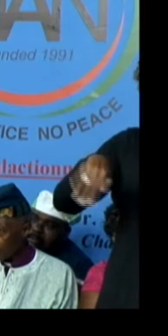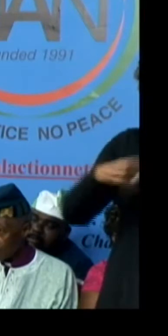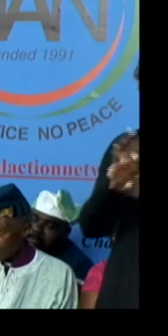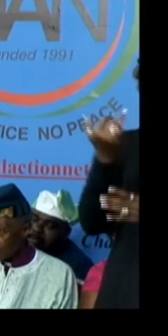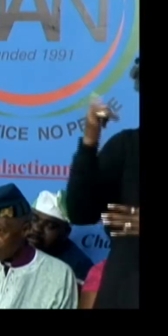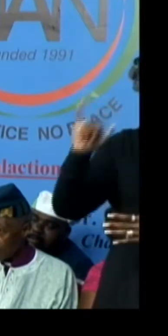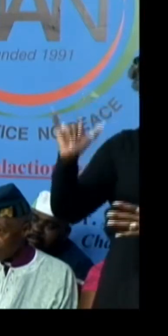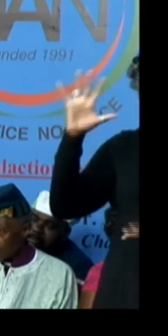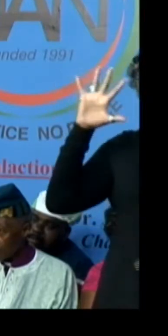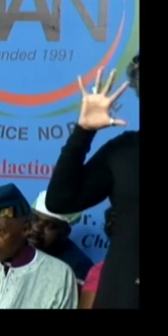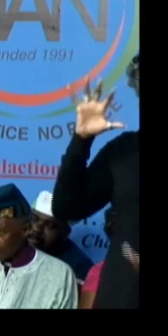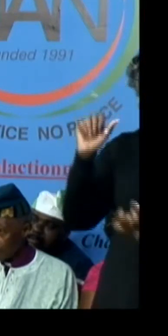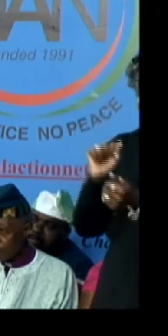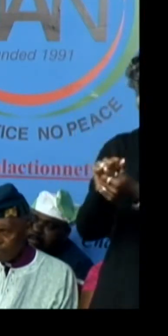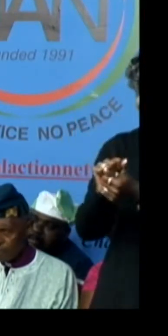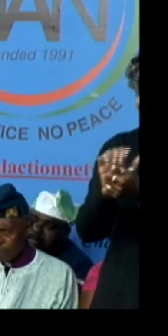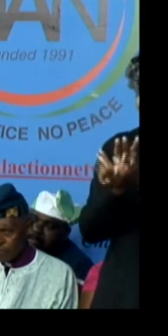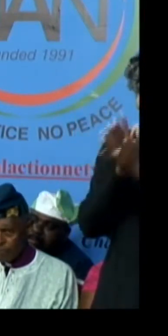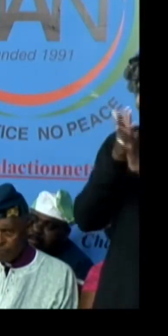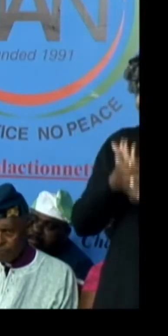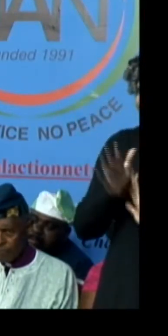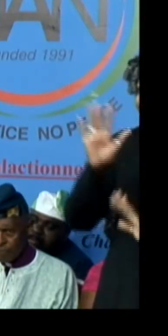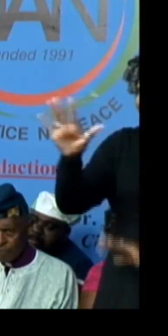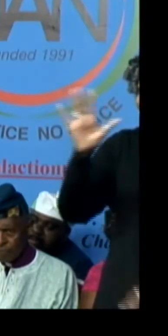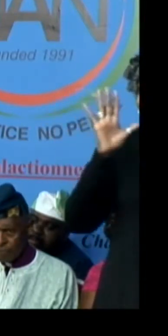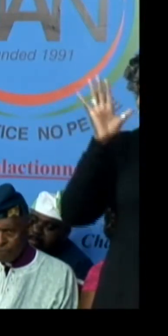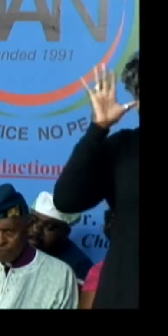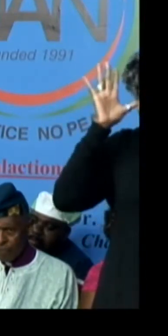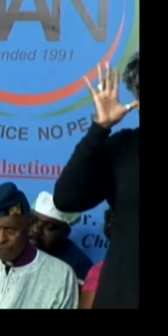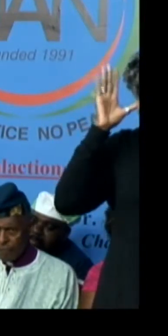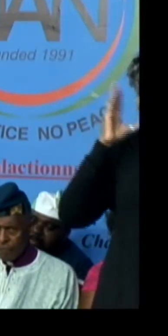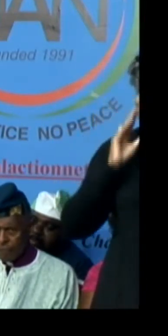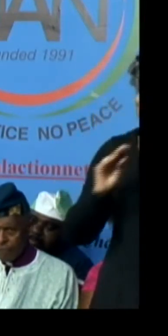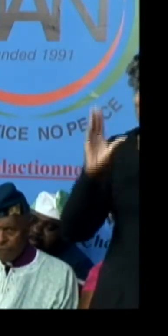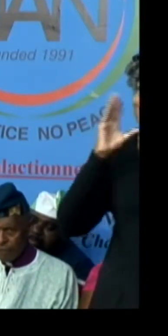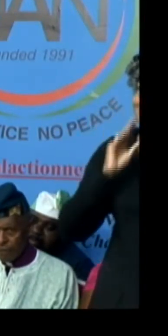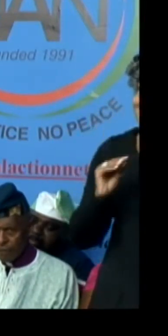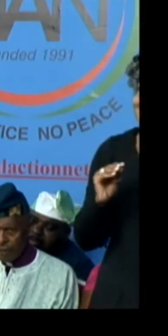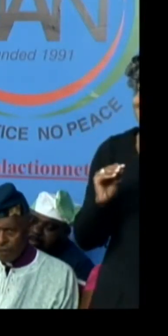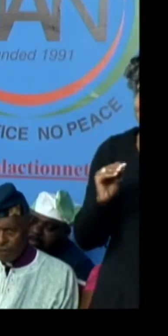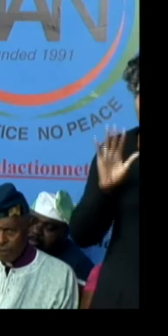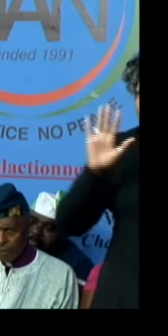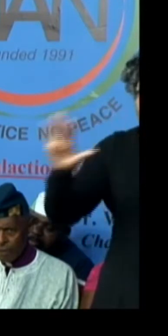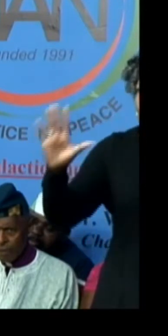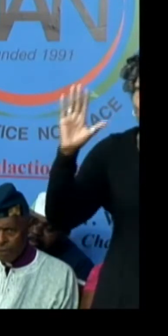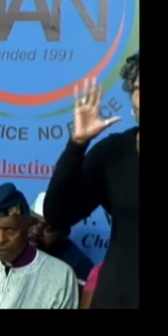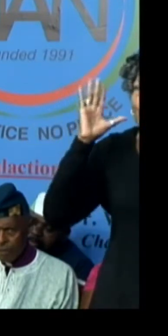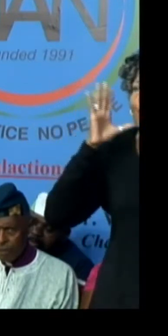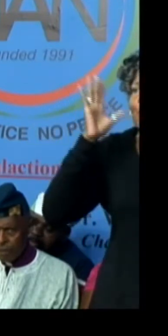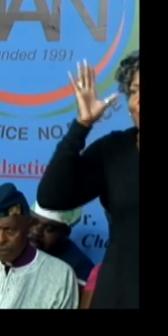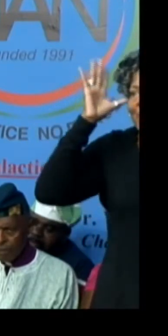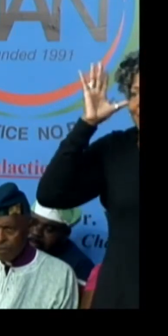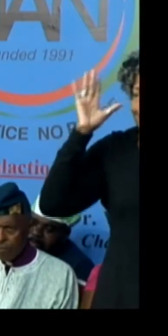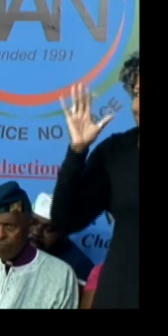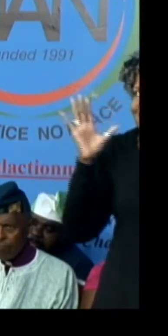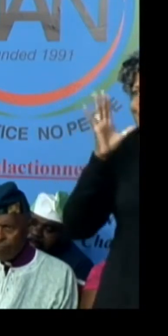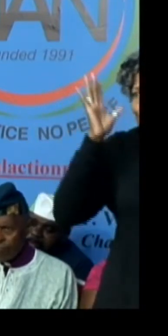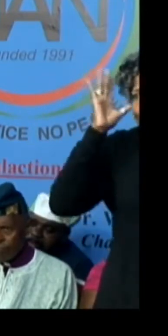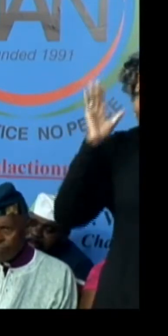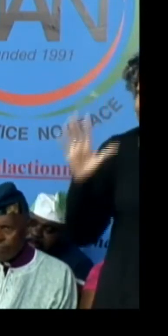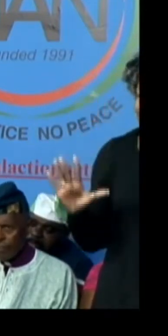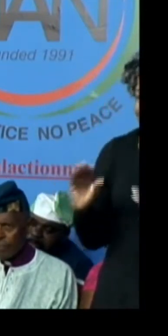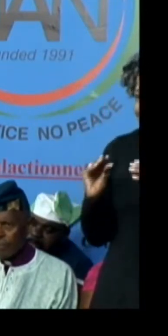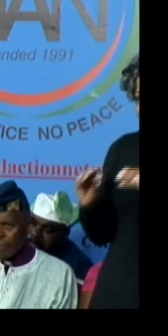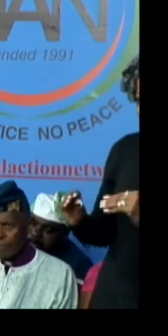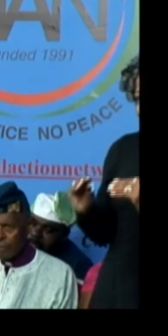on to you as they raised you and taught you as an infant. A lot of us are very judgmental on our parents and never think